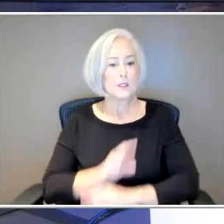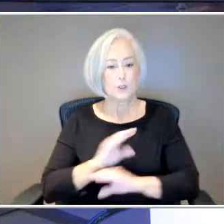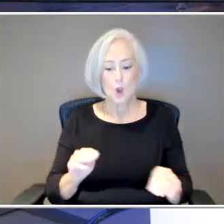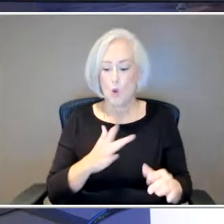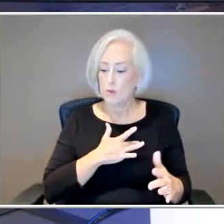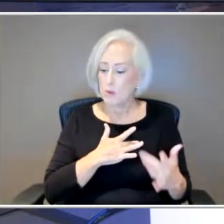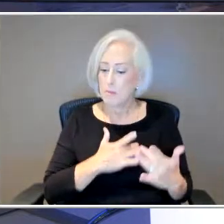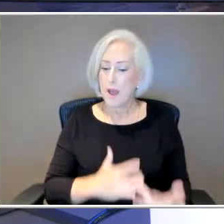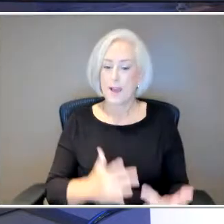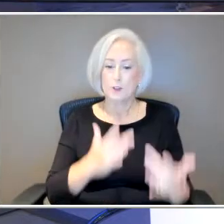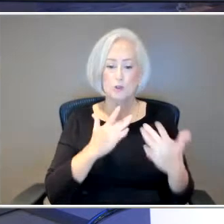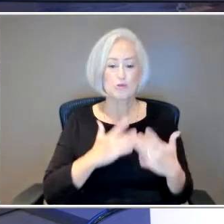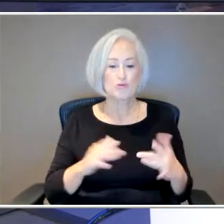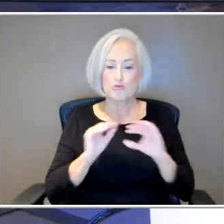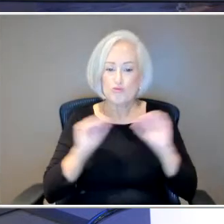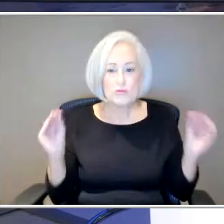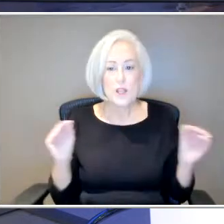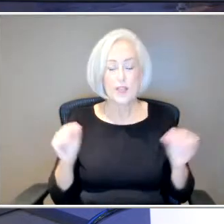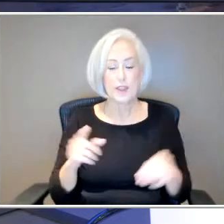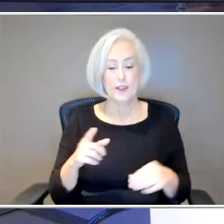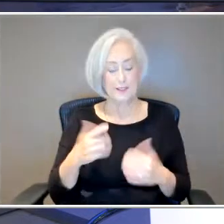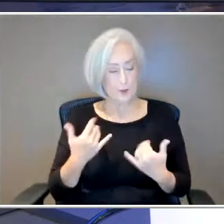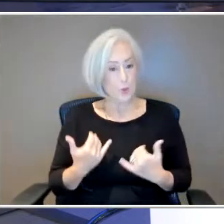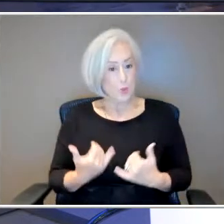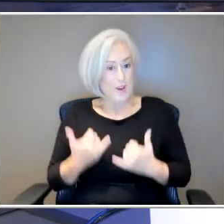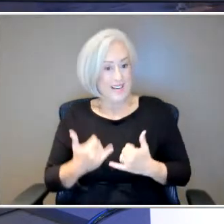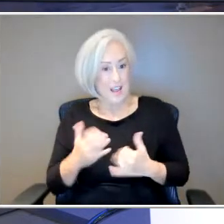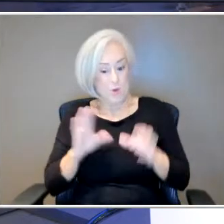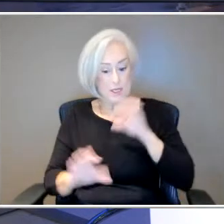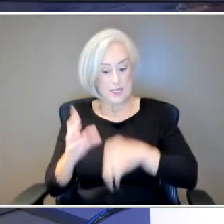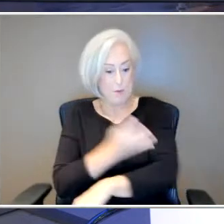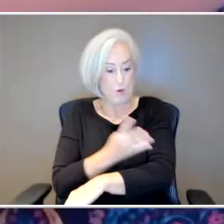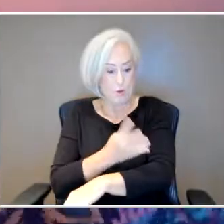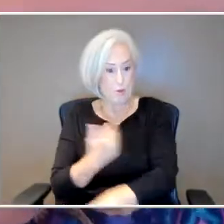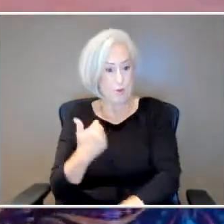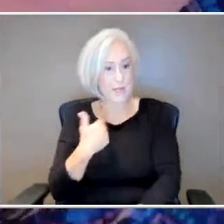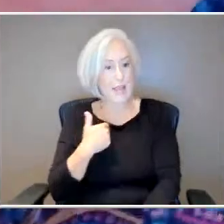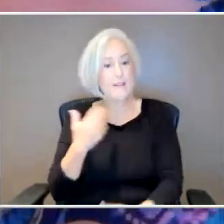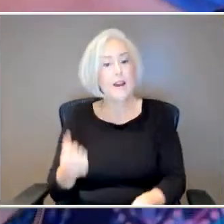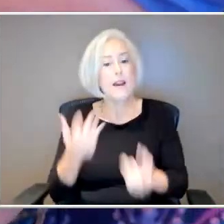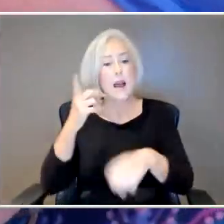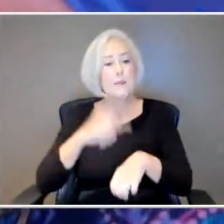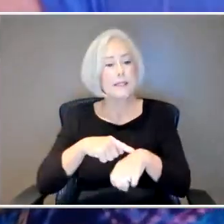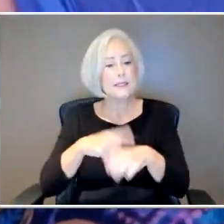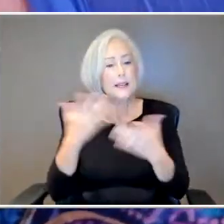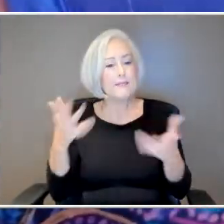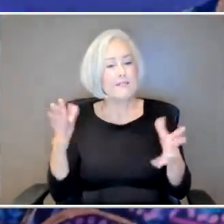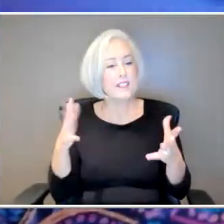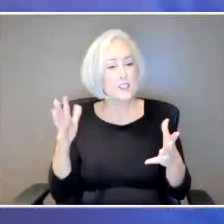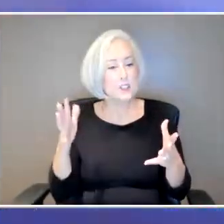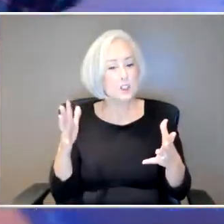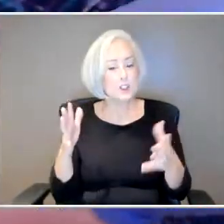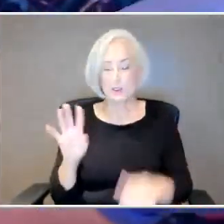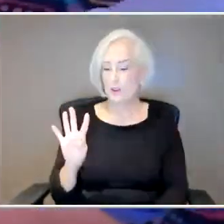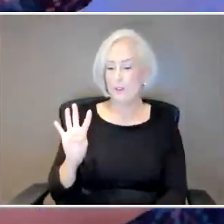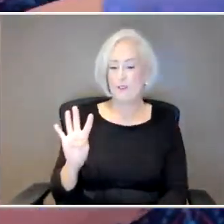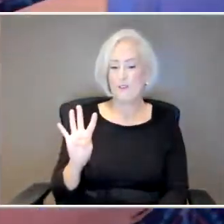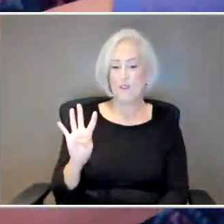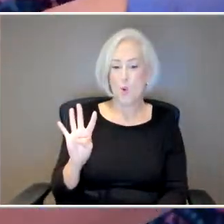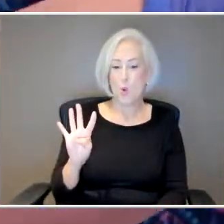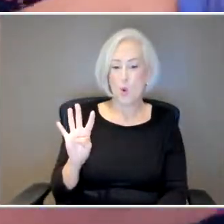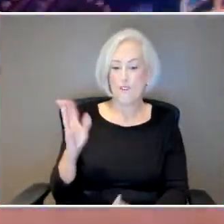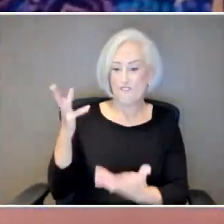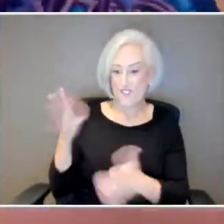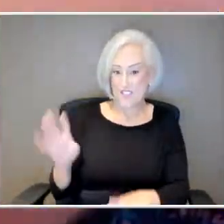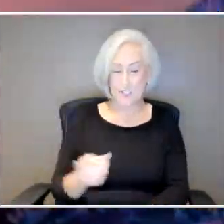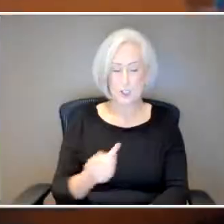in the midst of chemotherapy now. Yes. How many sessions have you completed? I've completed 4. I have 2 left. How are you